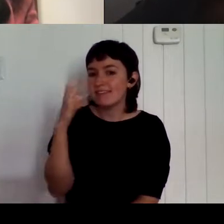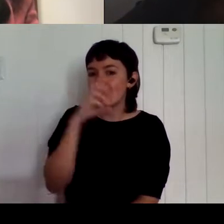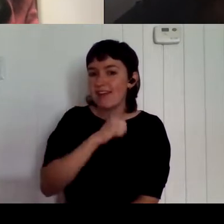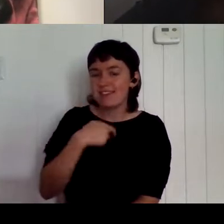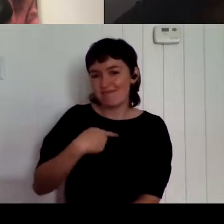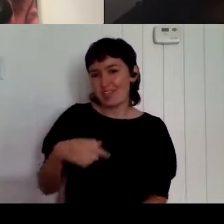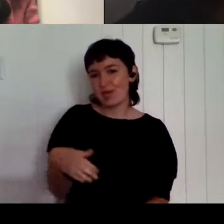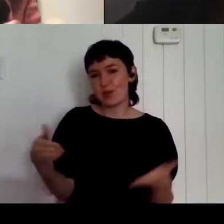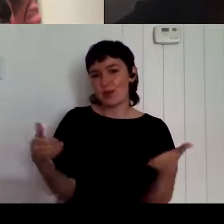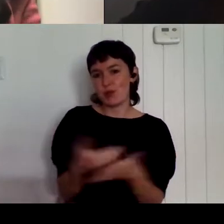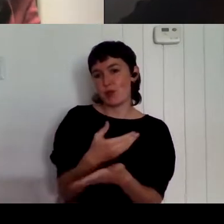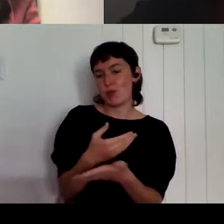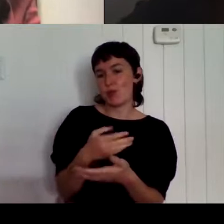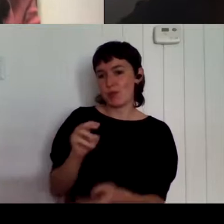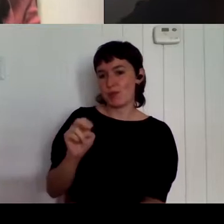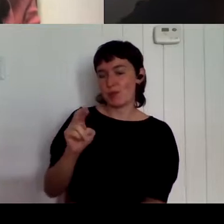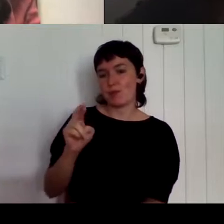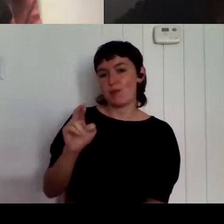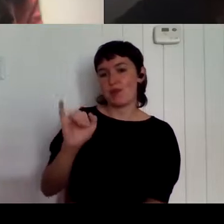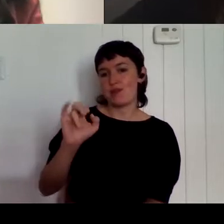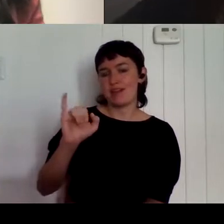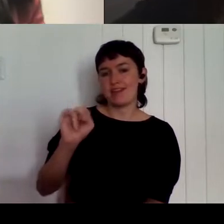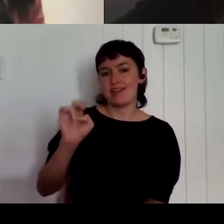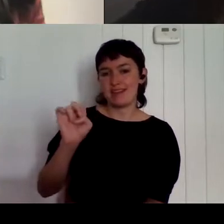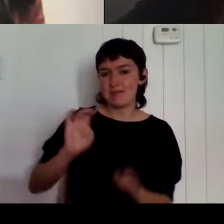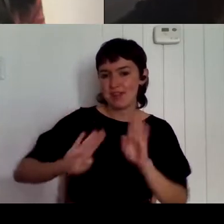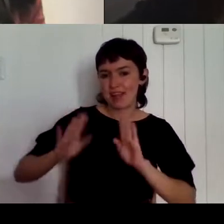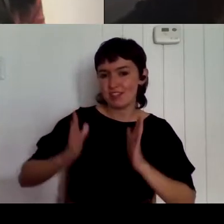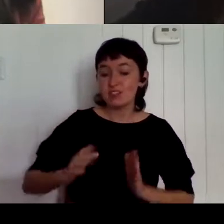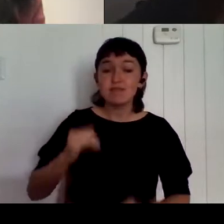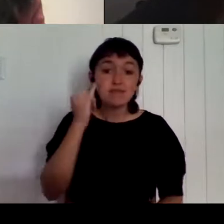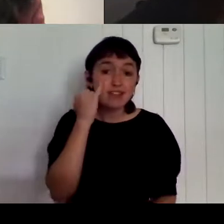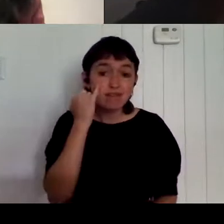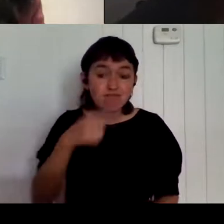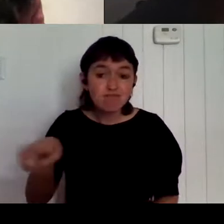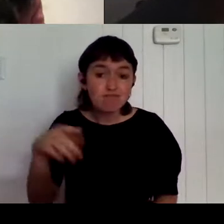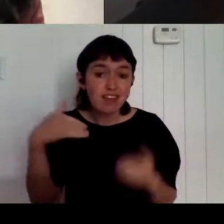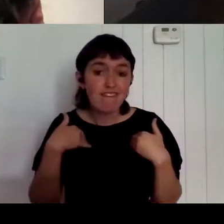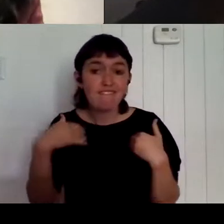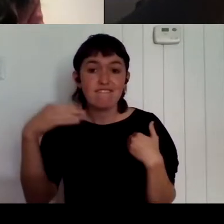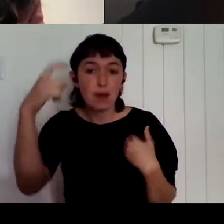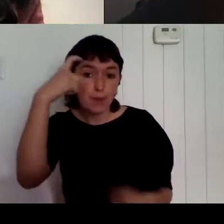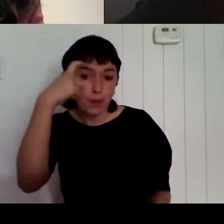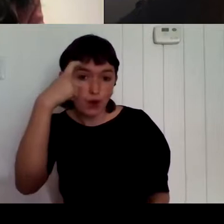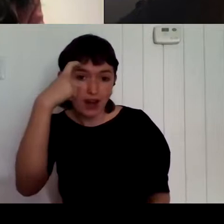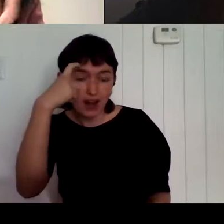That's fair. That's fair. Also, I guess if you have brain questions, I could answer brain questions because I did that first. But